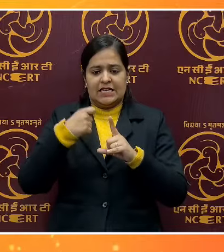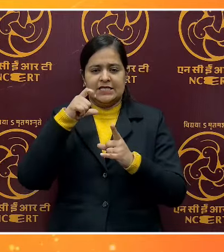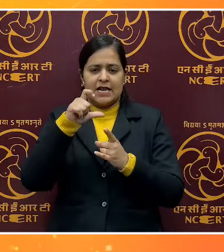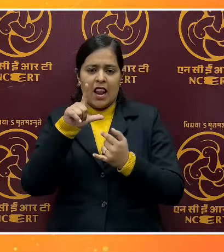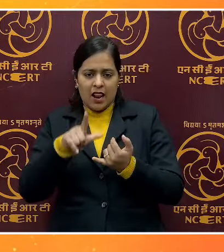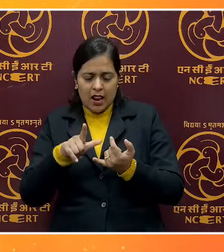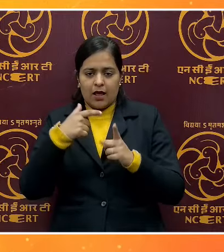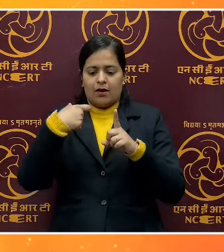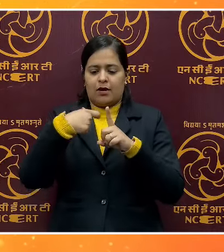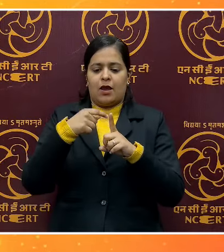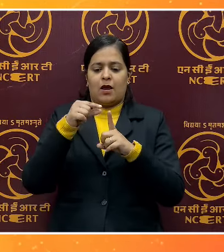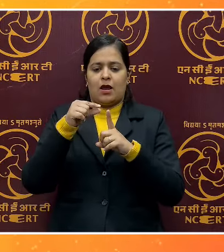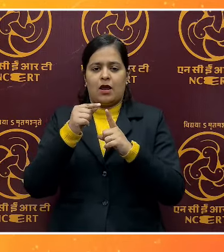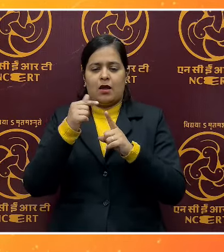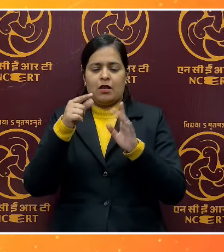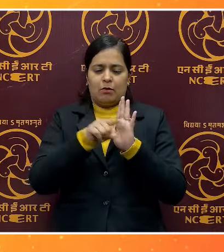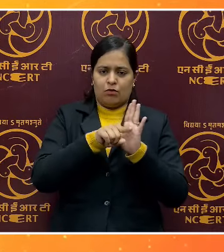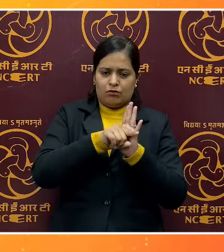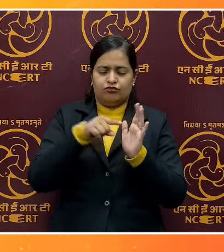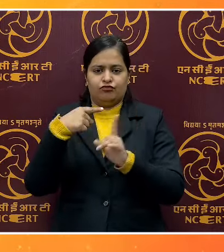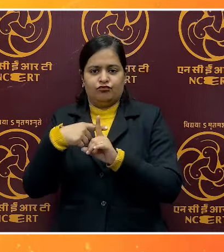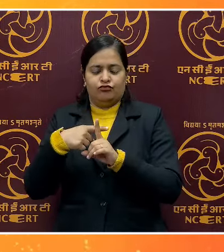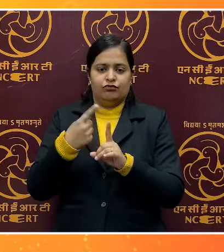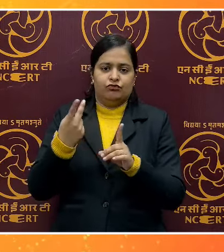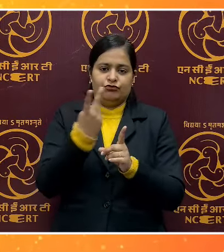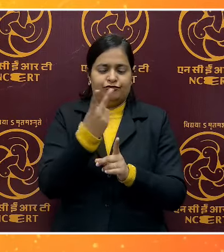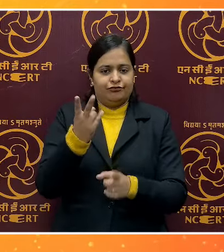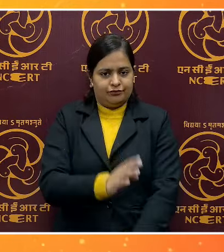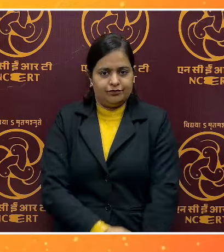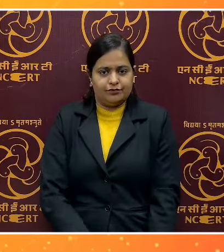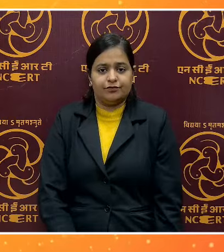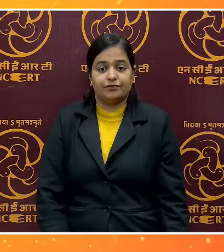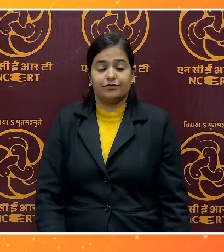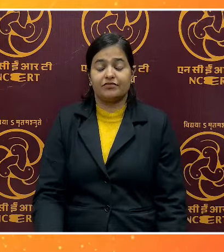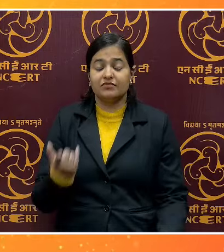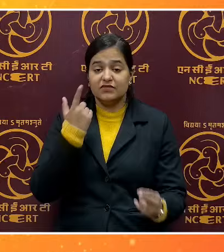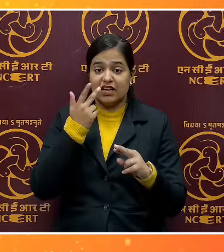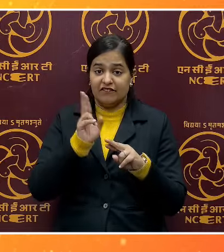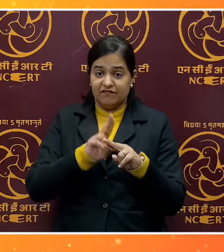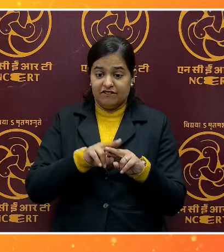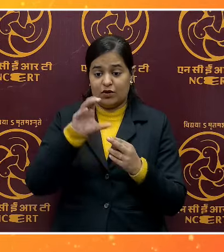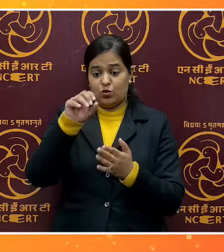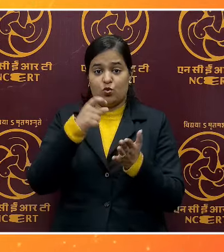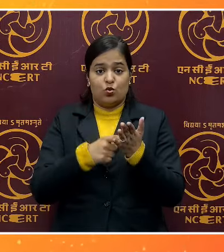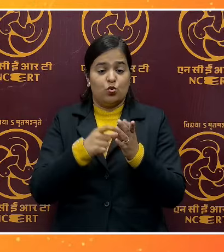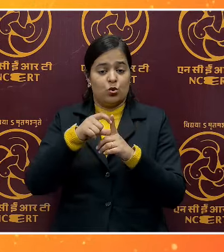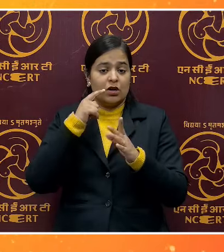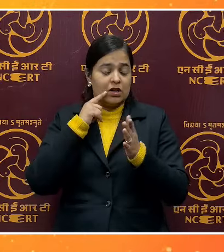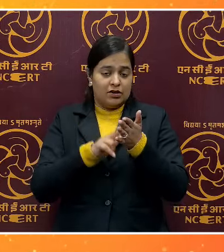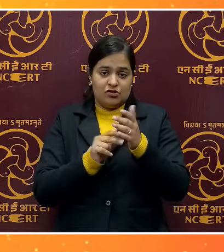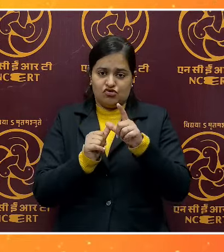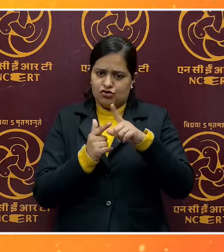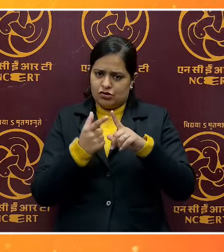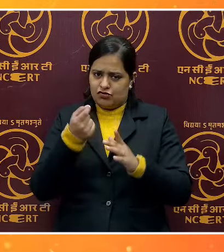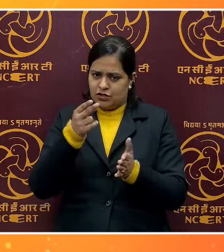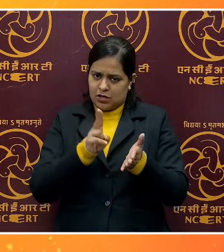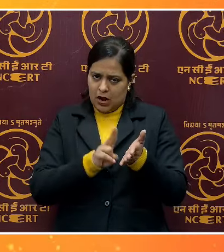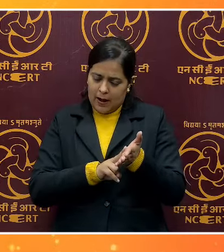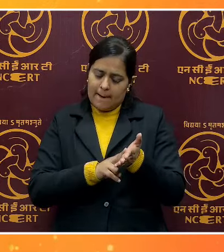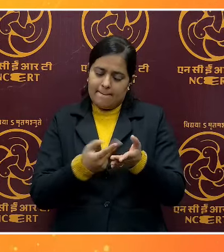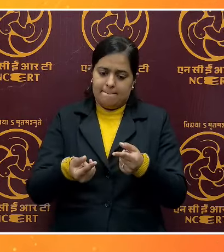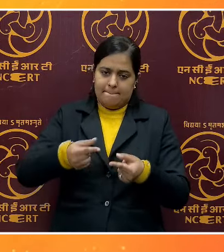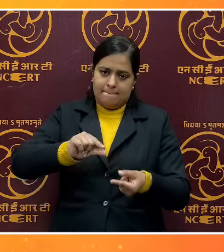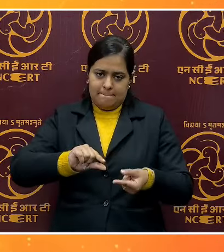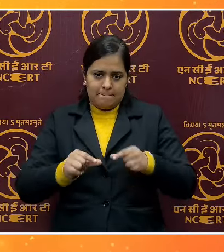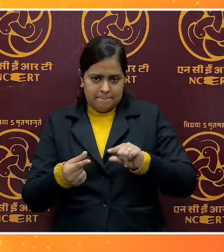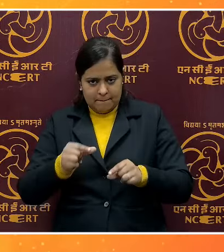K positive, Cl negative will be there. But in case of coordination compounds, they are retain their identity in solid as well as in